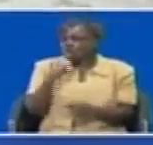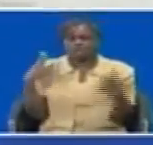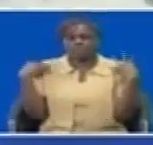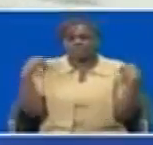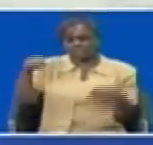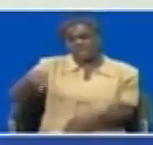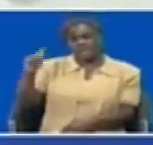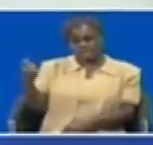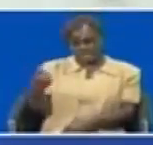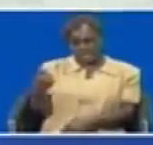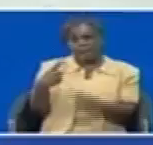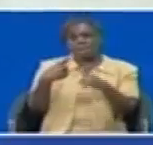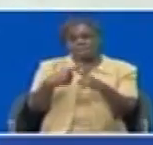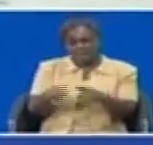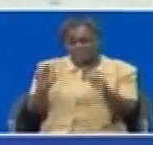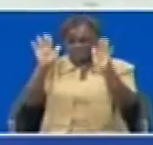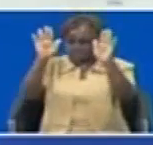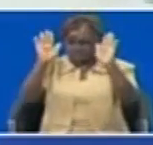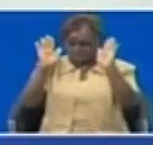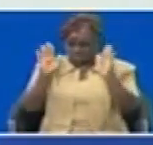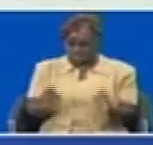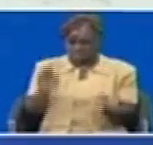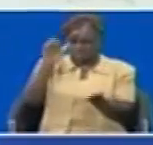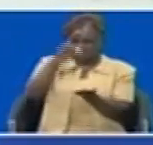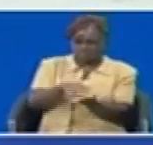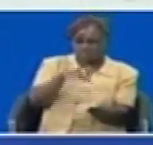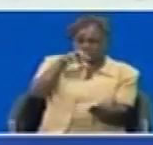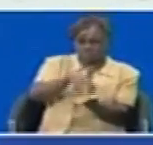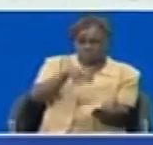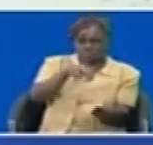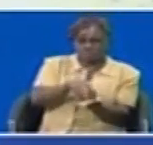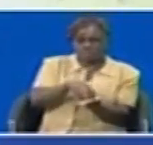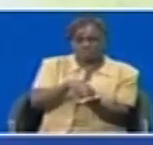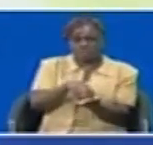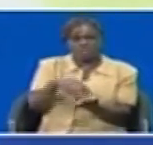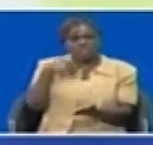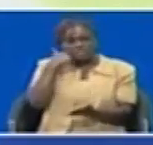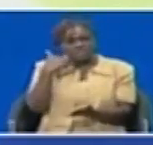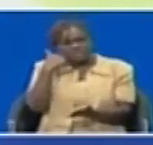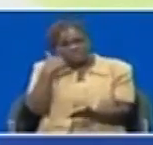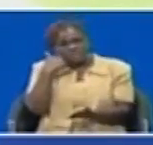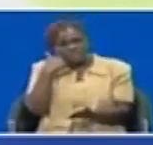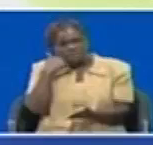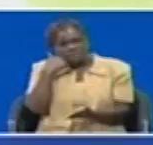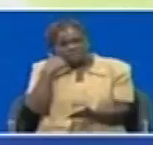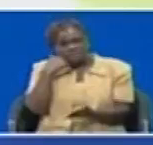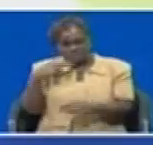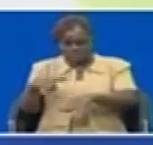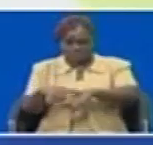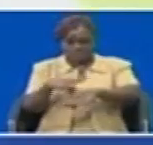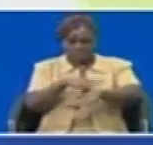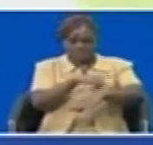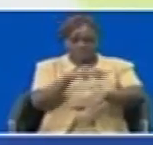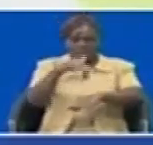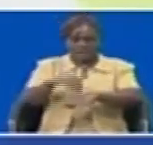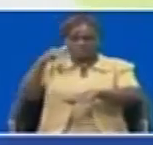Kenya, it is said to be crucial in reducing cases of foot injuries in animals. Hoof trimming affects the whole